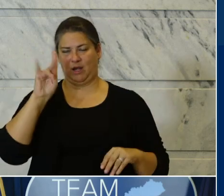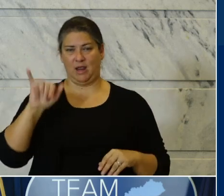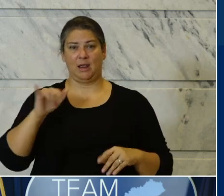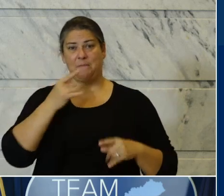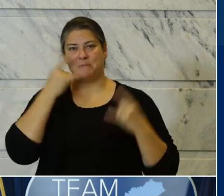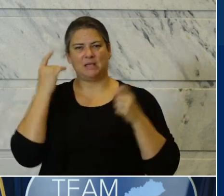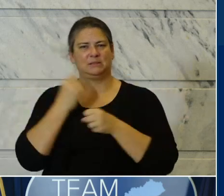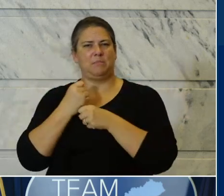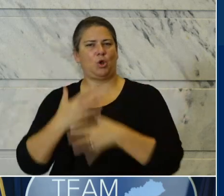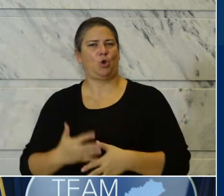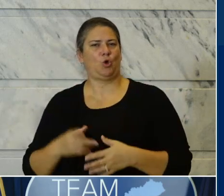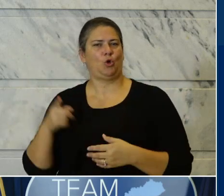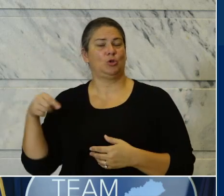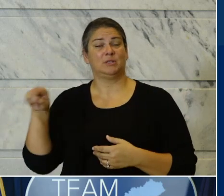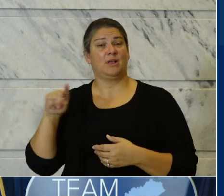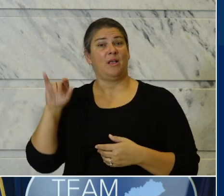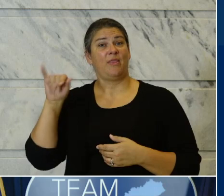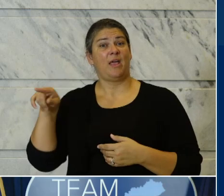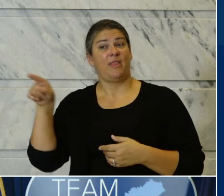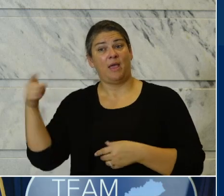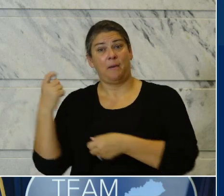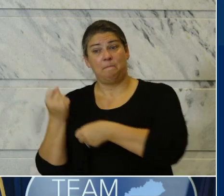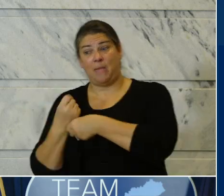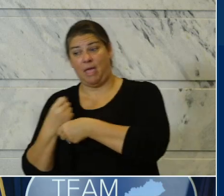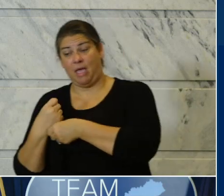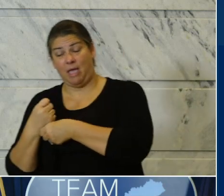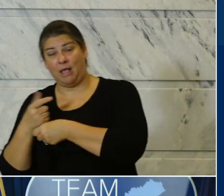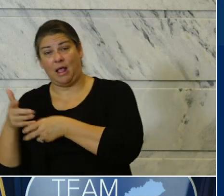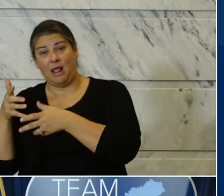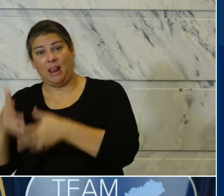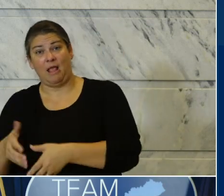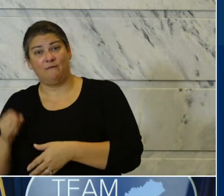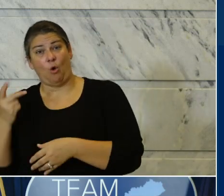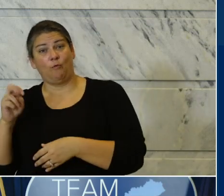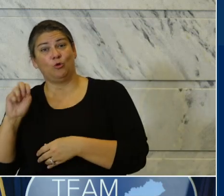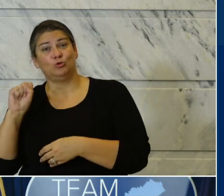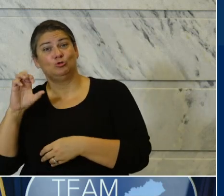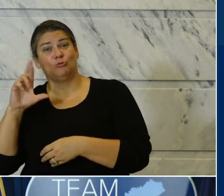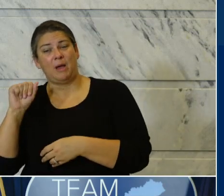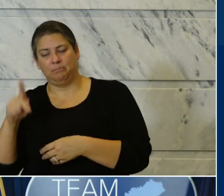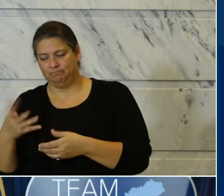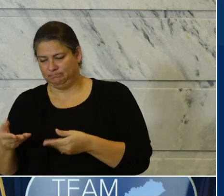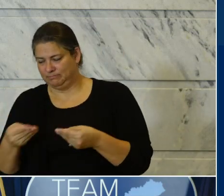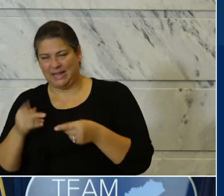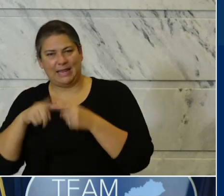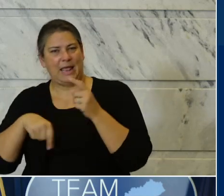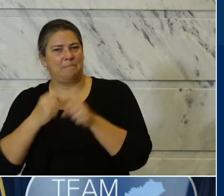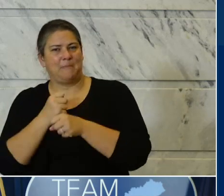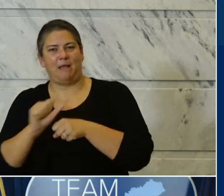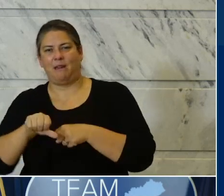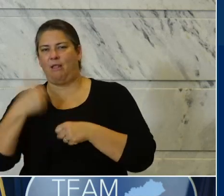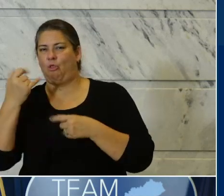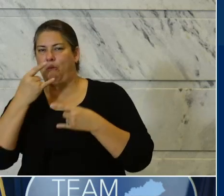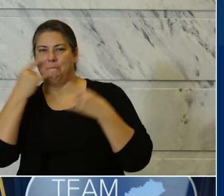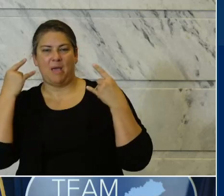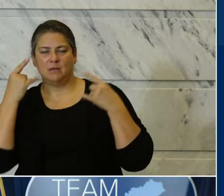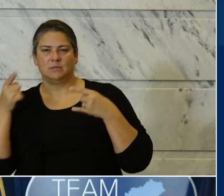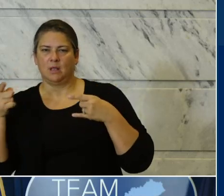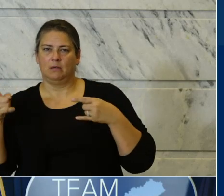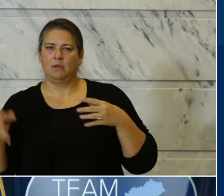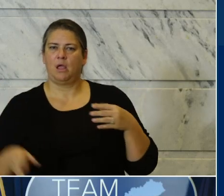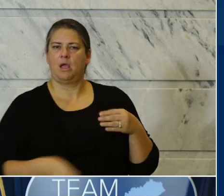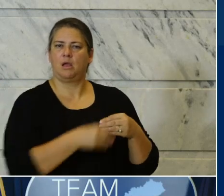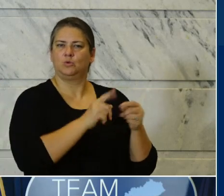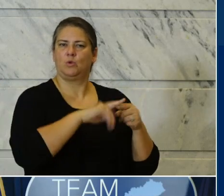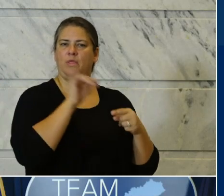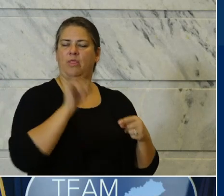scraps left from masks that they were making, that there wasn't enough material to finish off that mask.